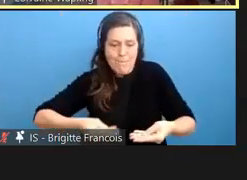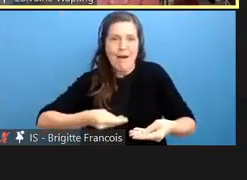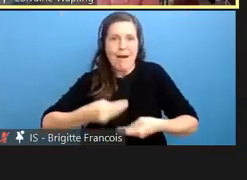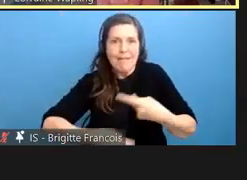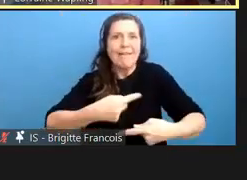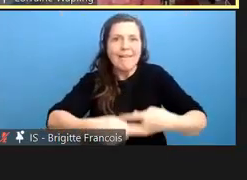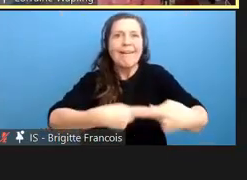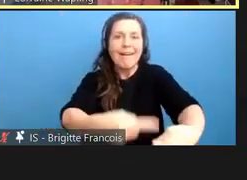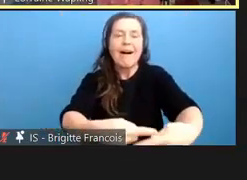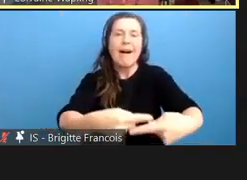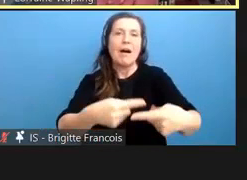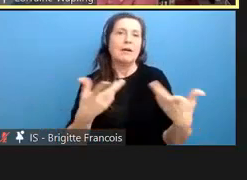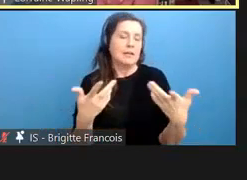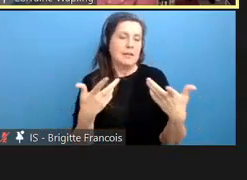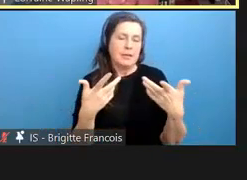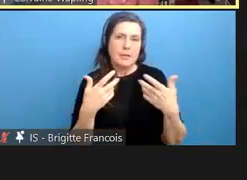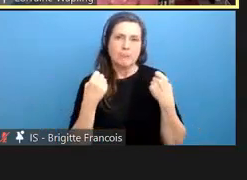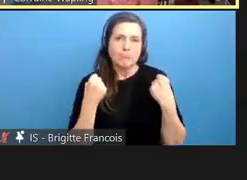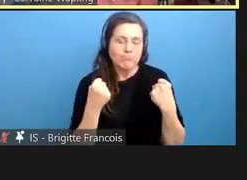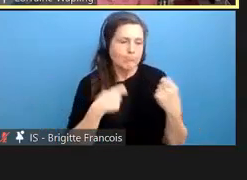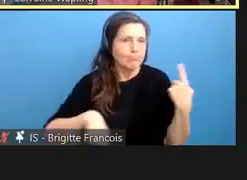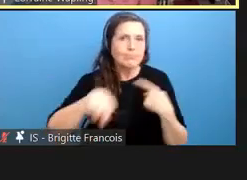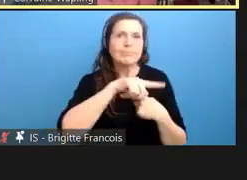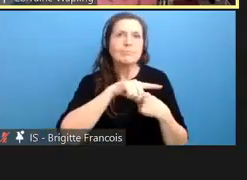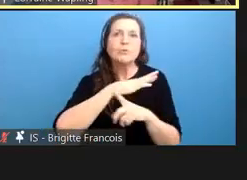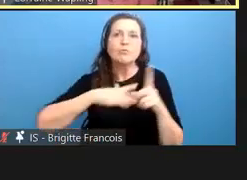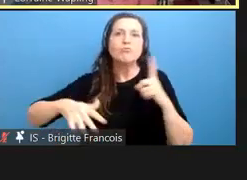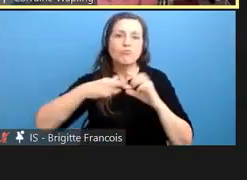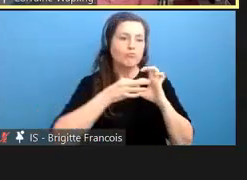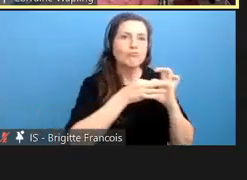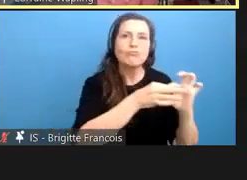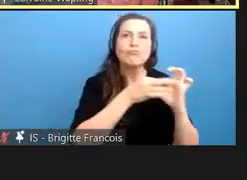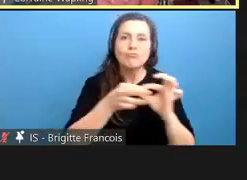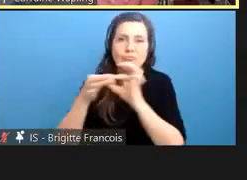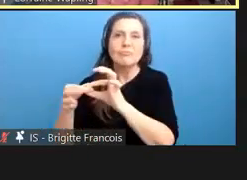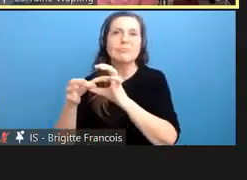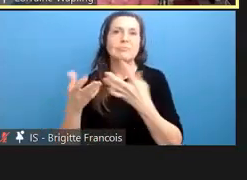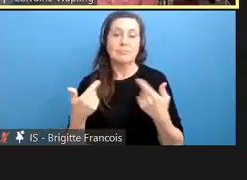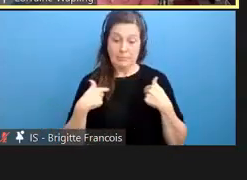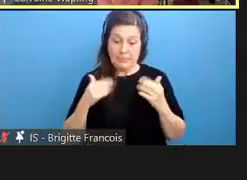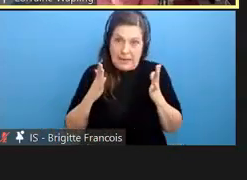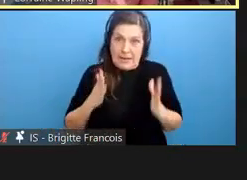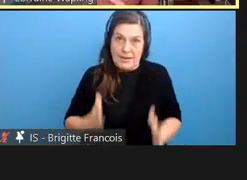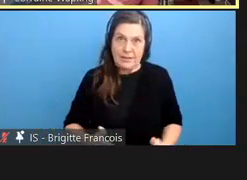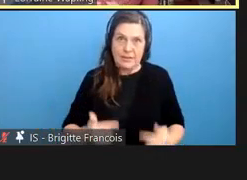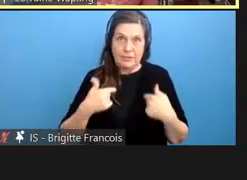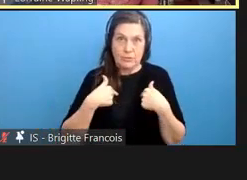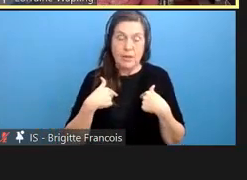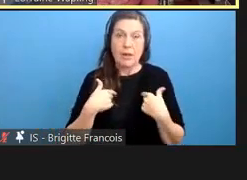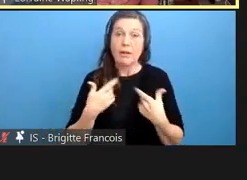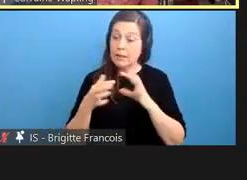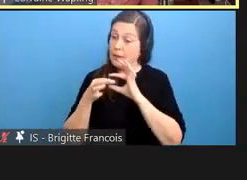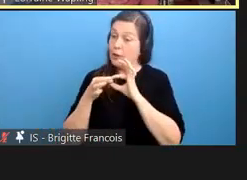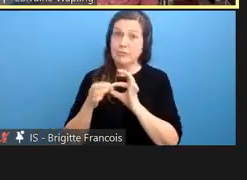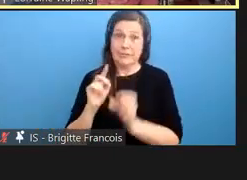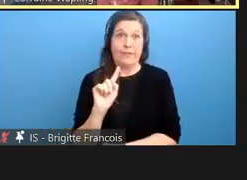sustain our social relationships, our communities, and of course, as individuals, those relationships begin with our